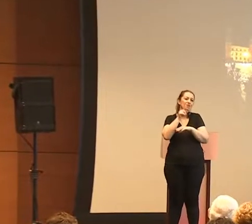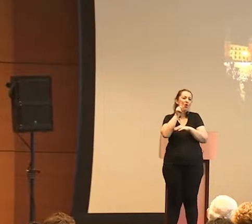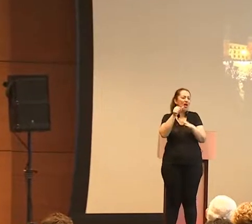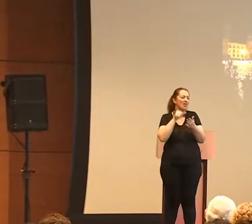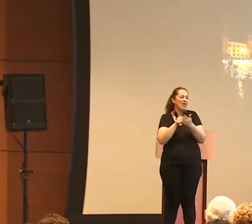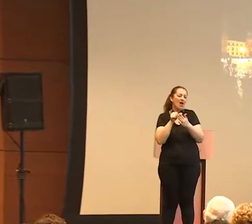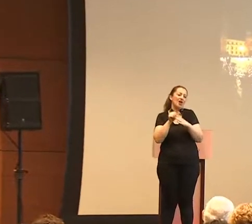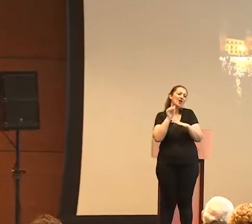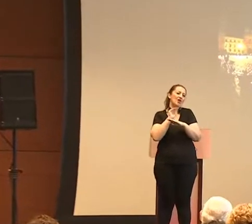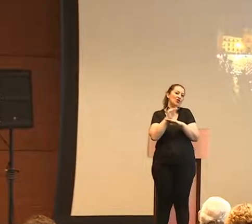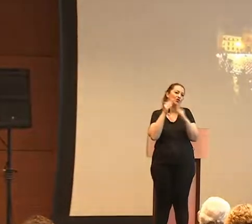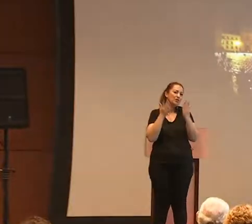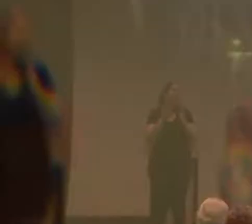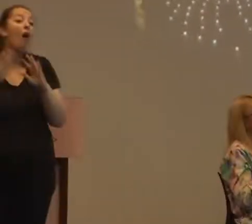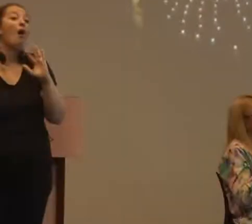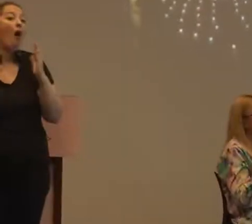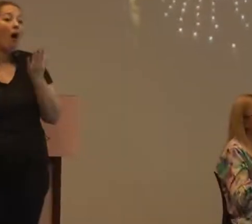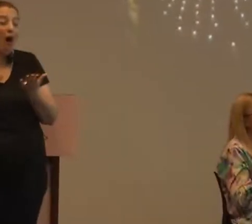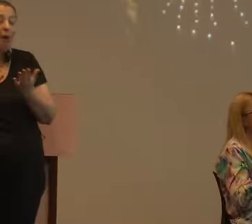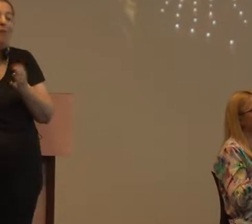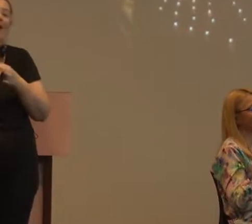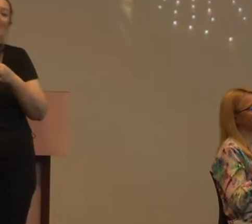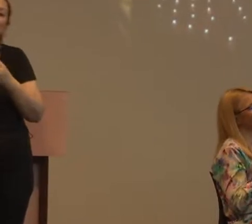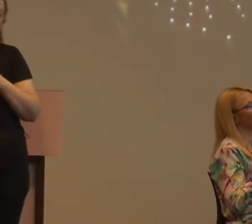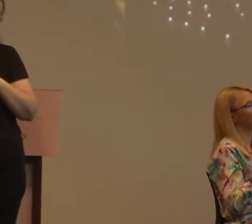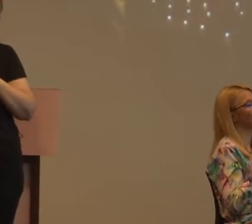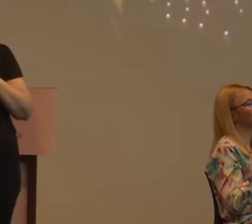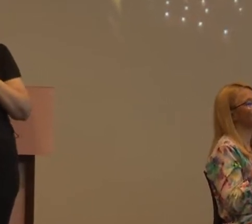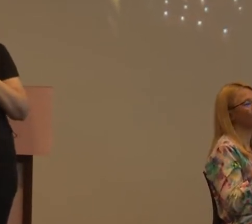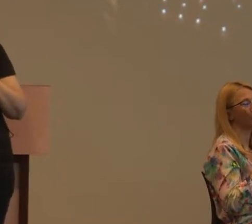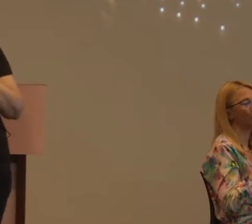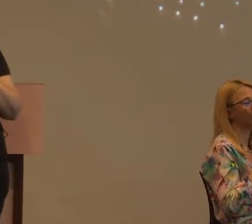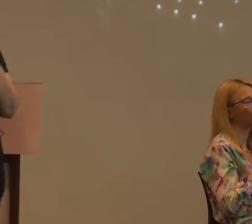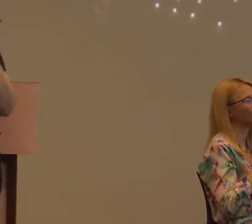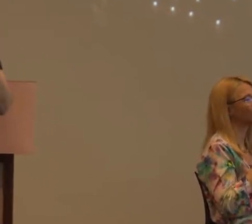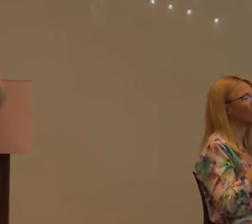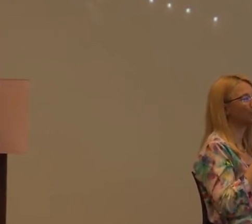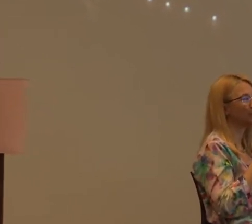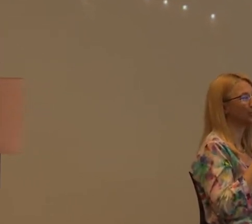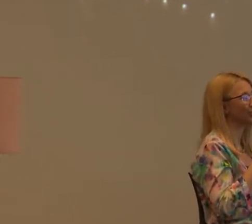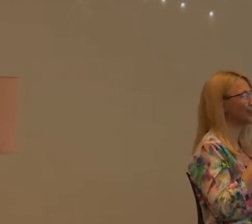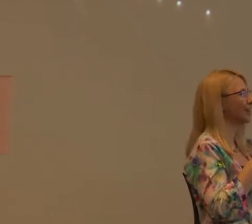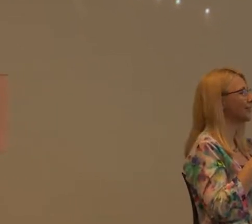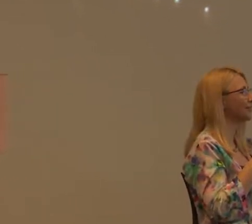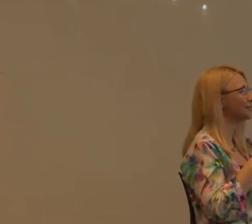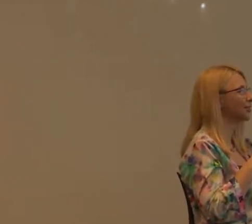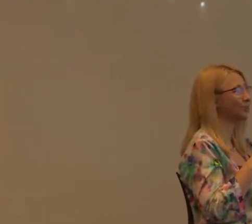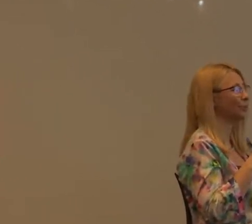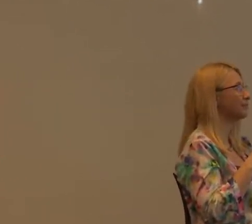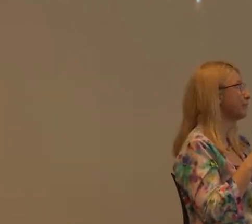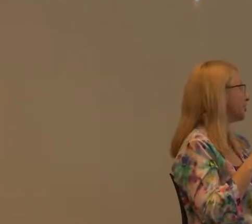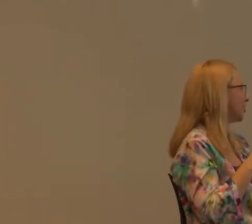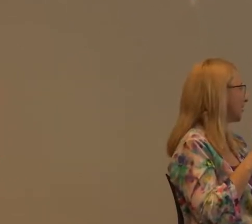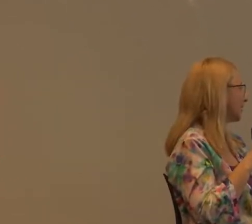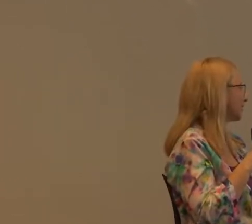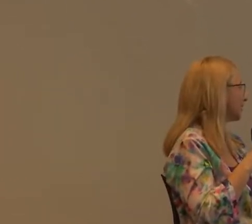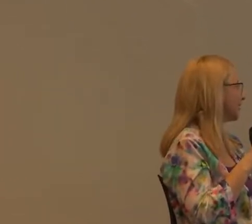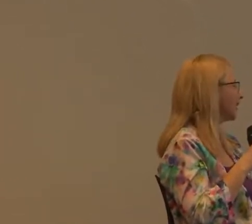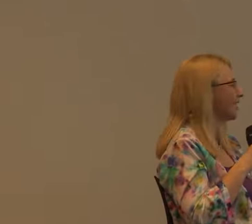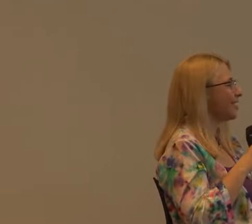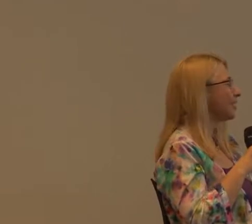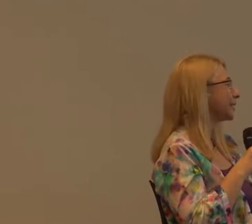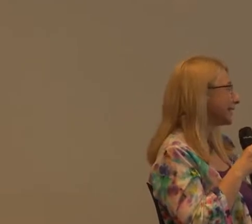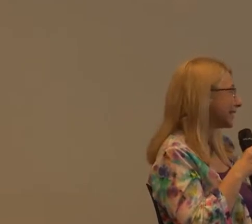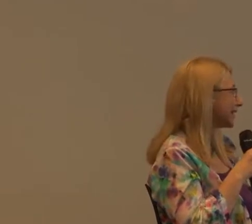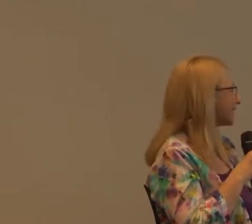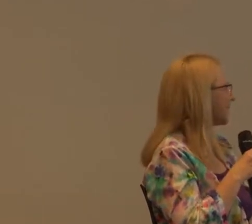previous state of sur i experienced that feeling and that history but unfortunately a lot of people who haven't seen